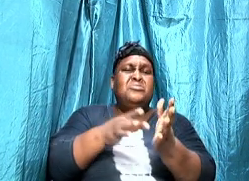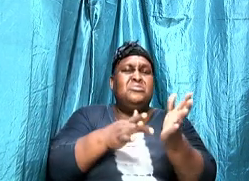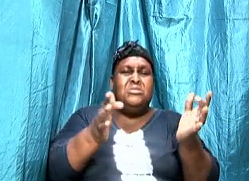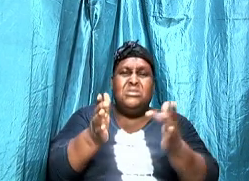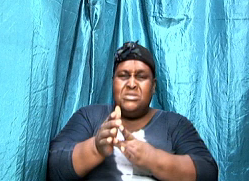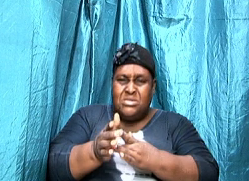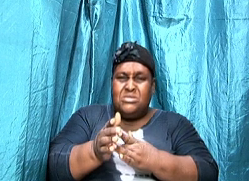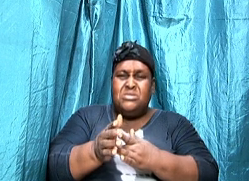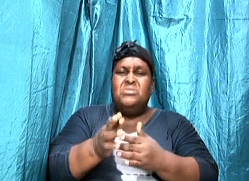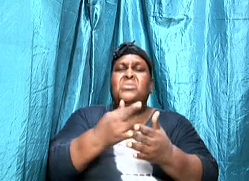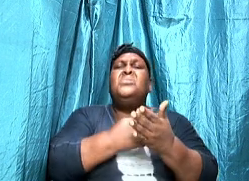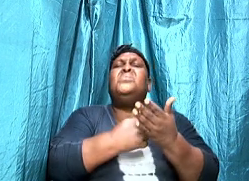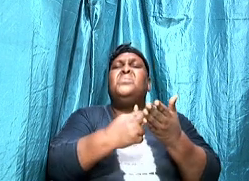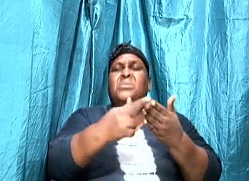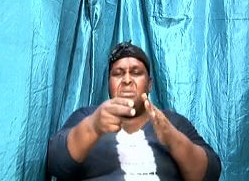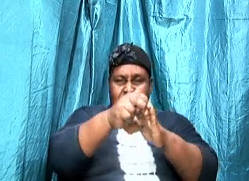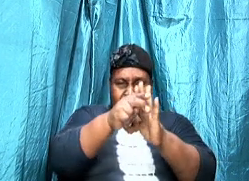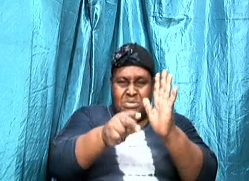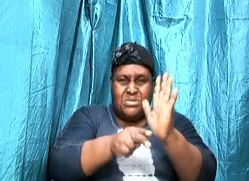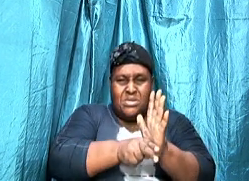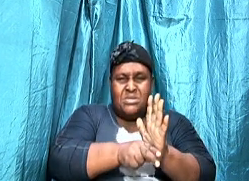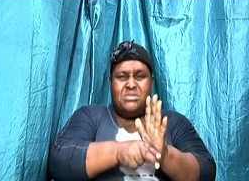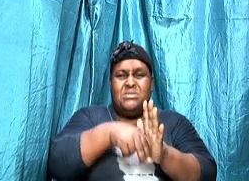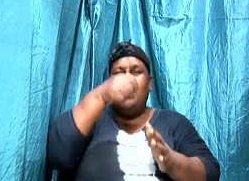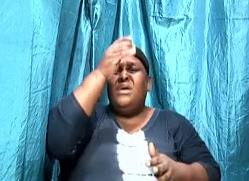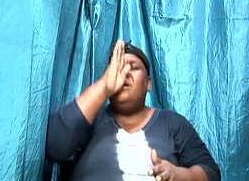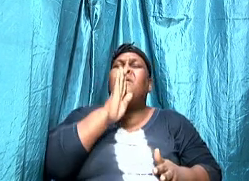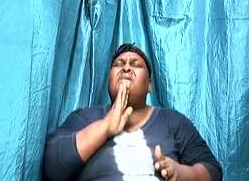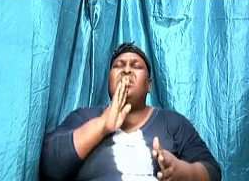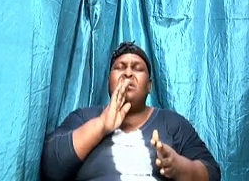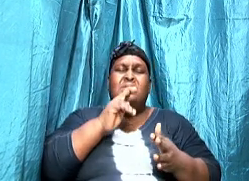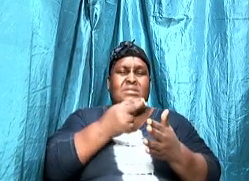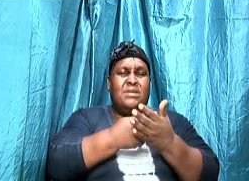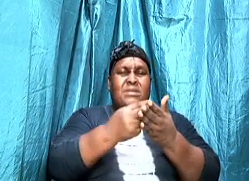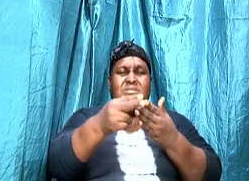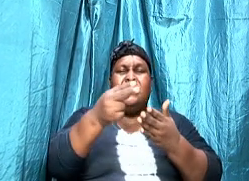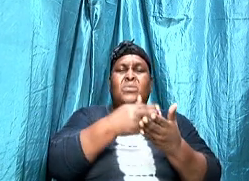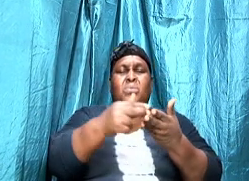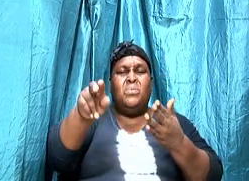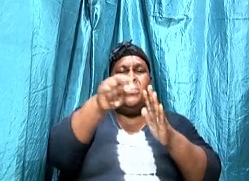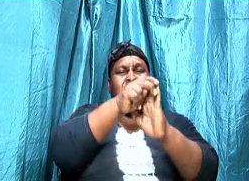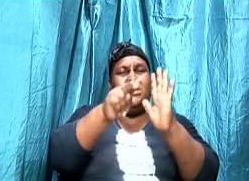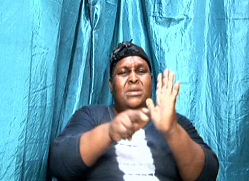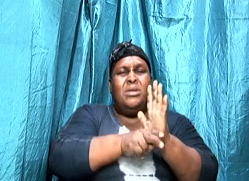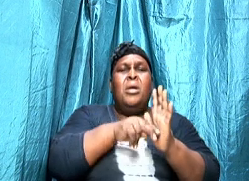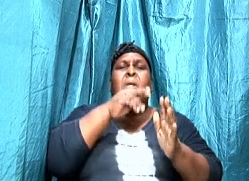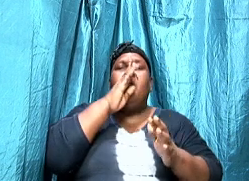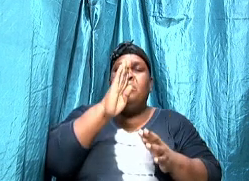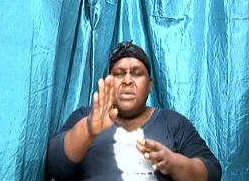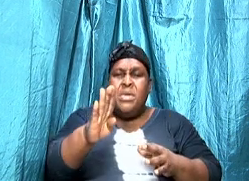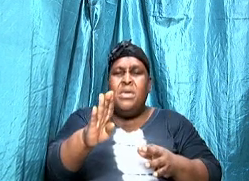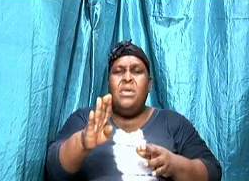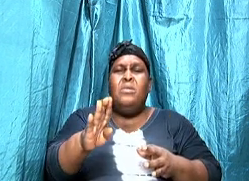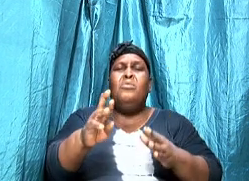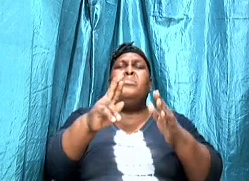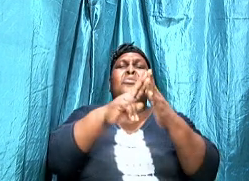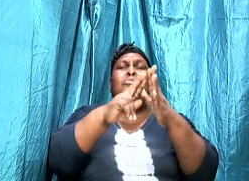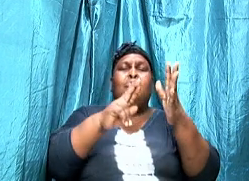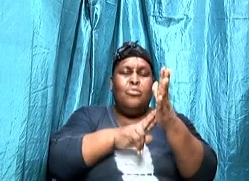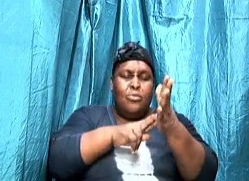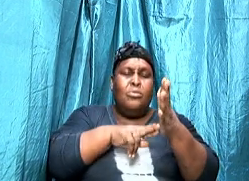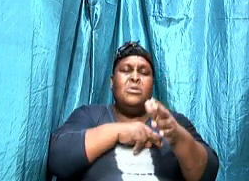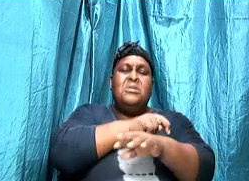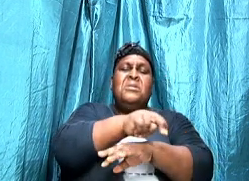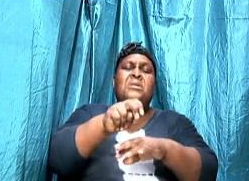is righteousness and godliness and holiness, will be the prevailing nature in